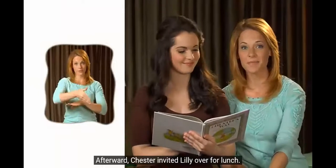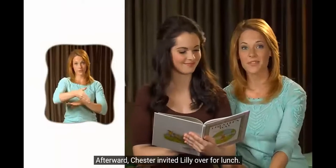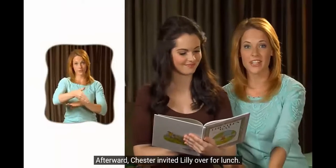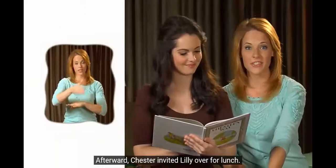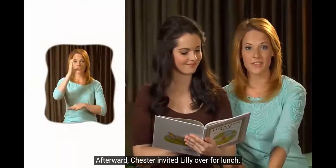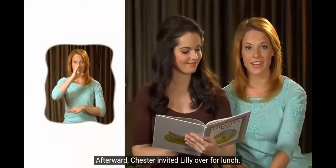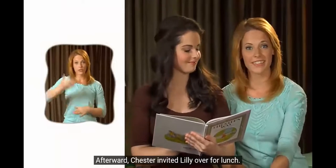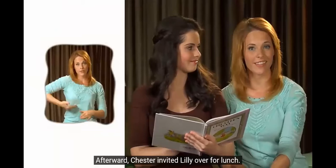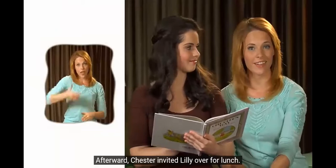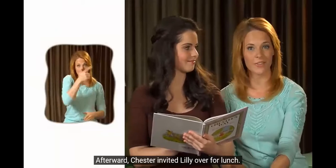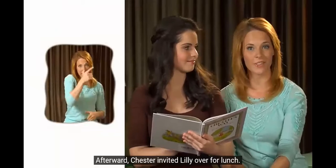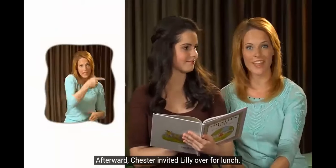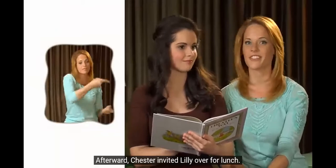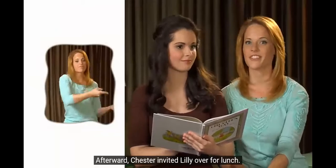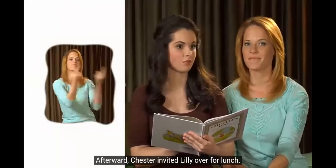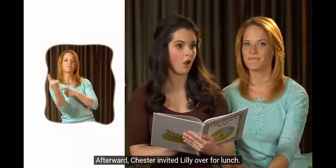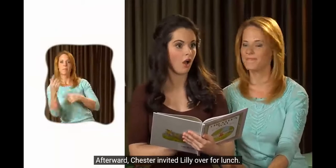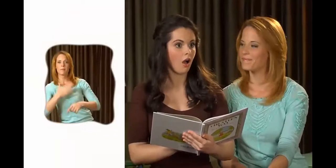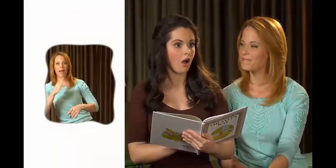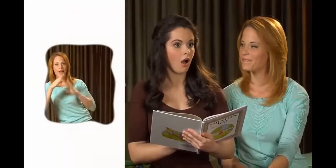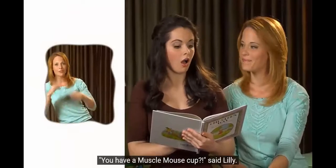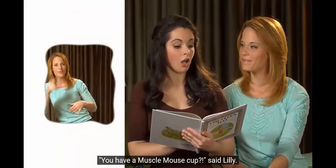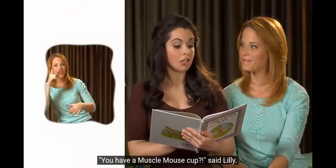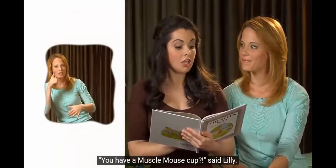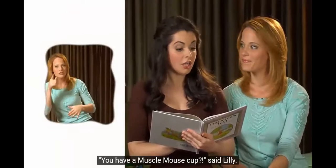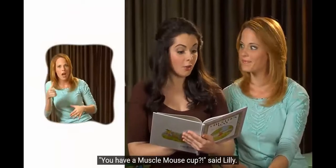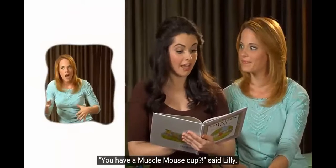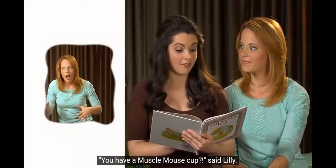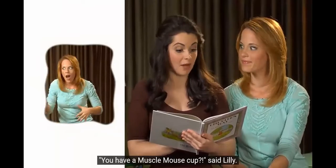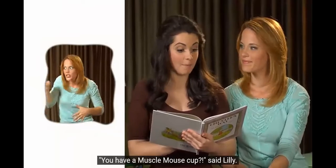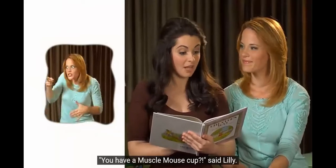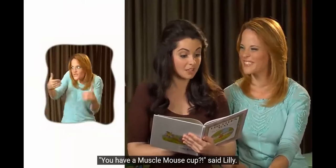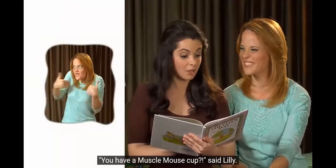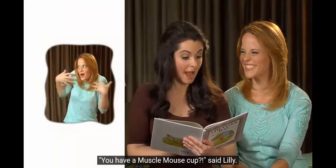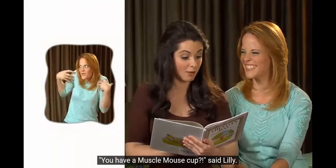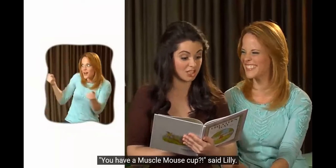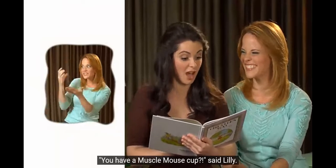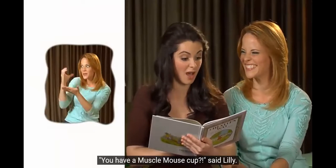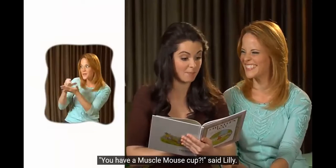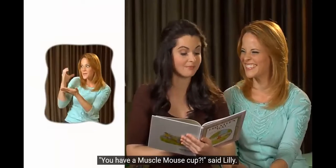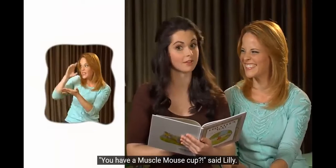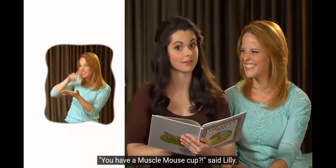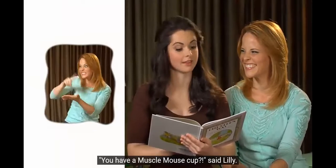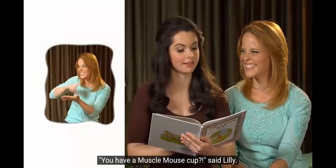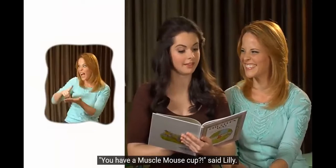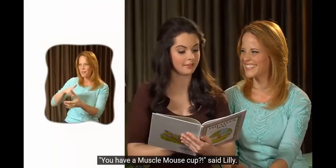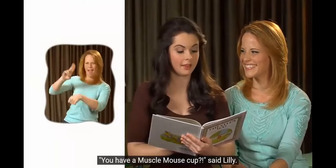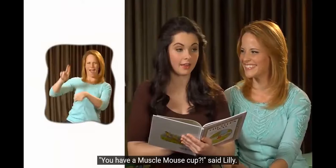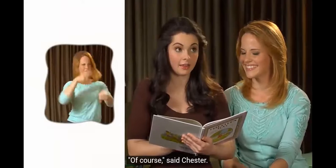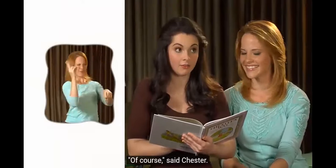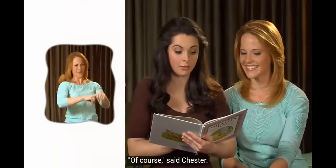Afterward, Chester invited Lily over for lunch. You have a muscle mouse cup, said